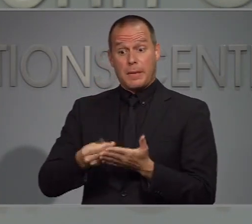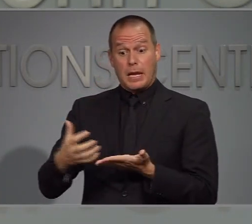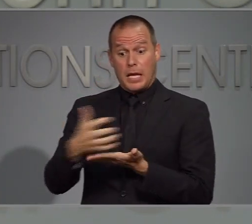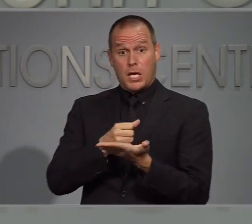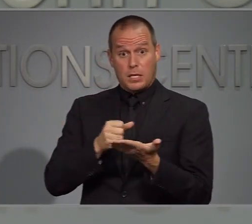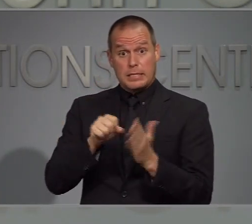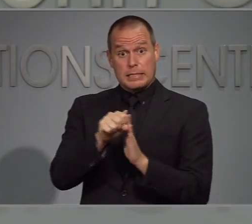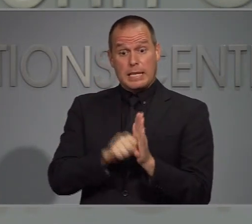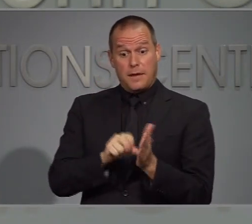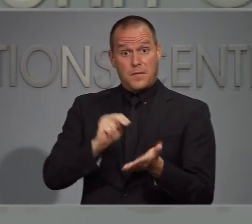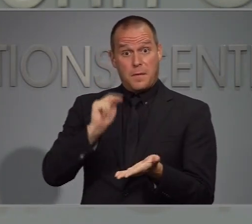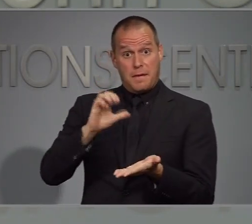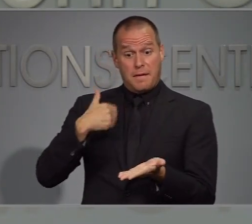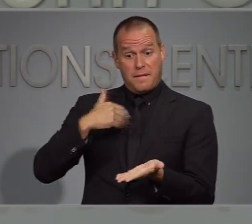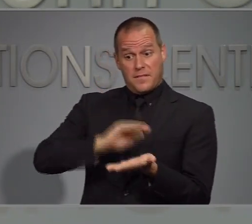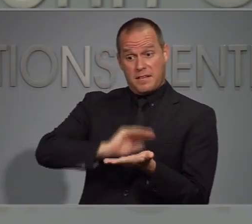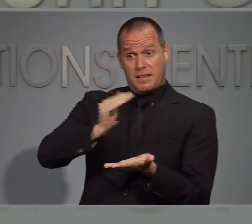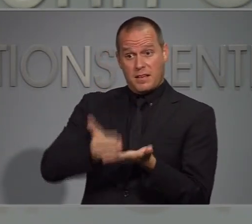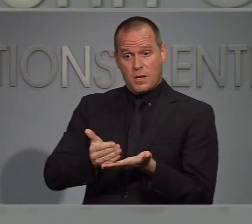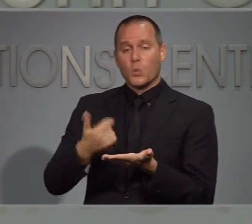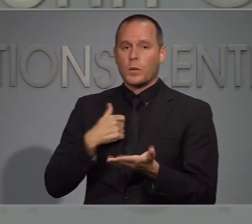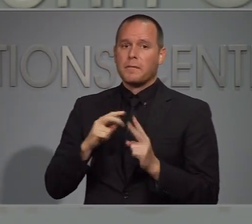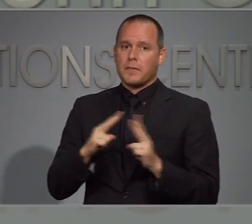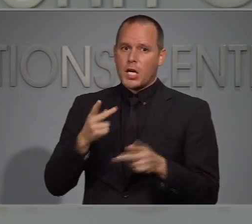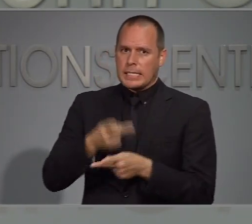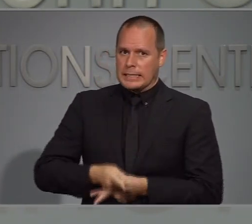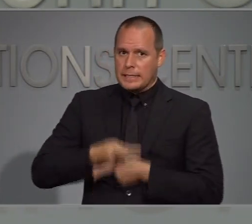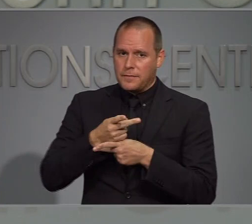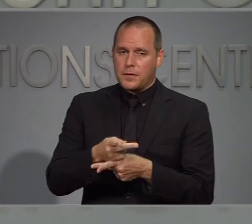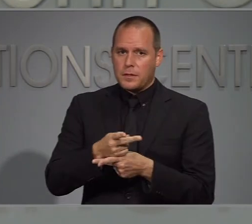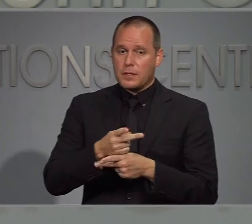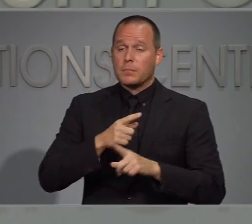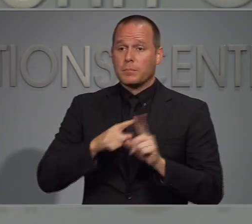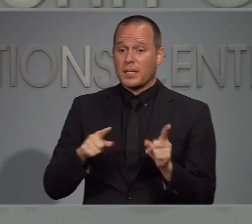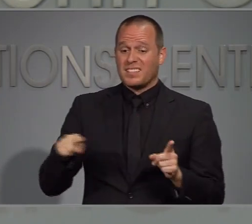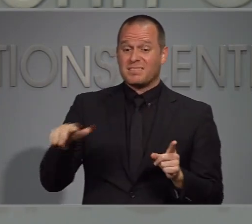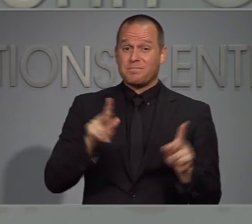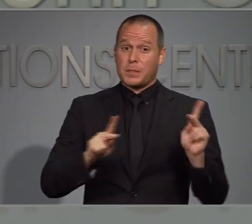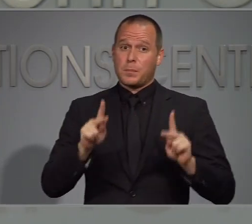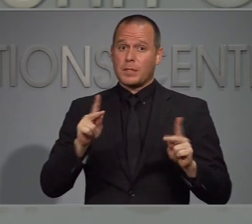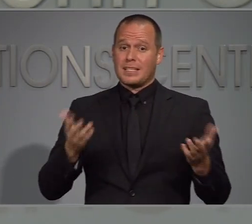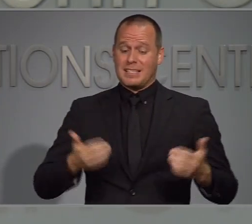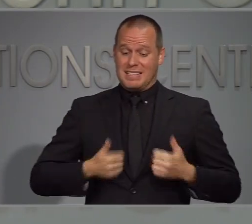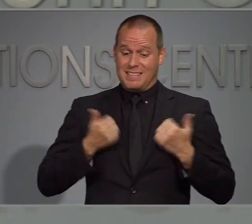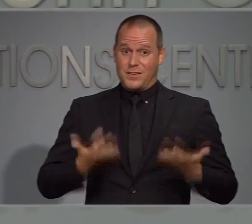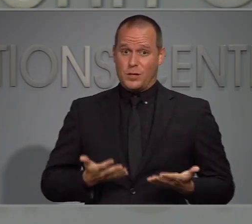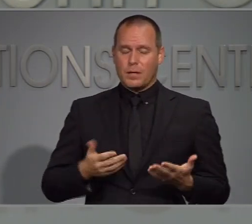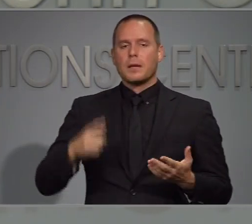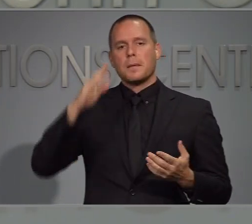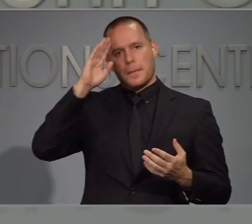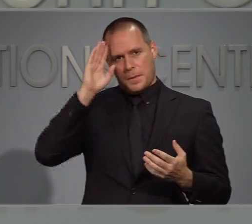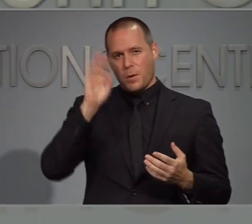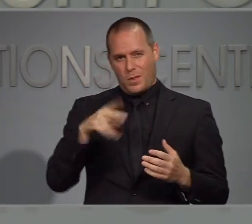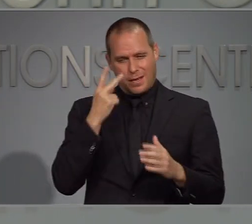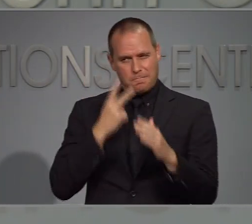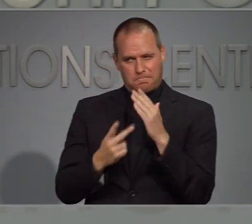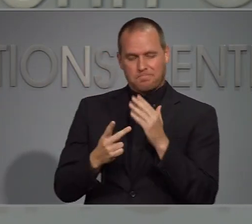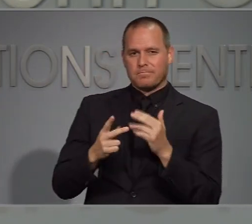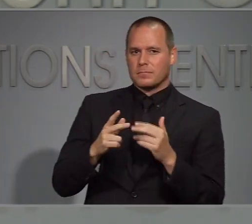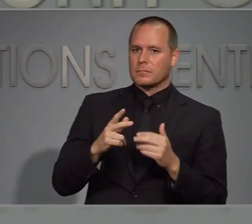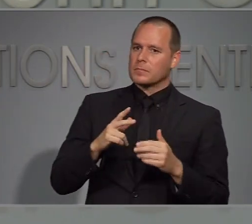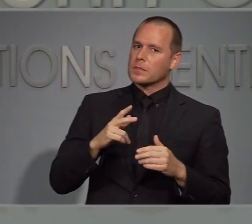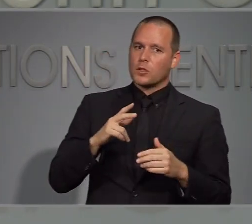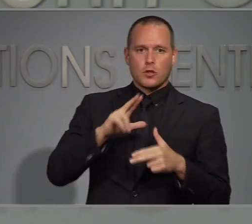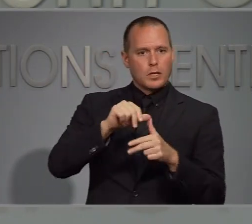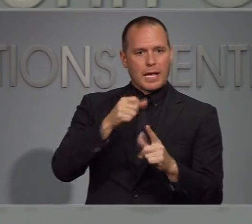taxpayers understand too that we have to be prepared for these storms. We have to be prepared to save